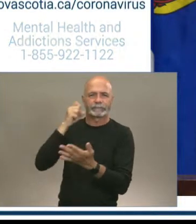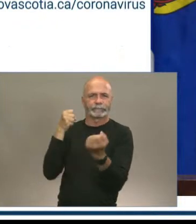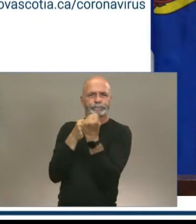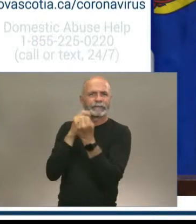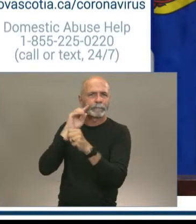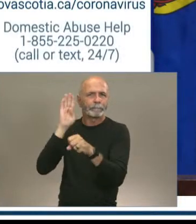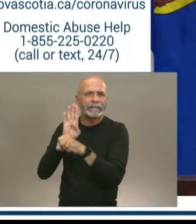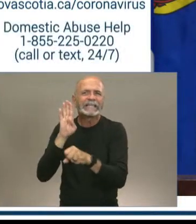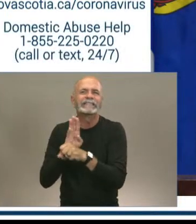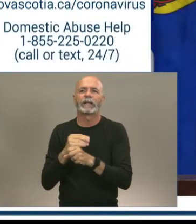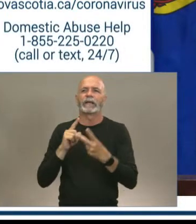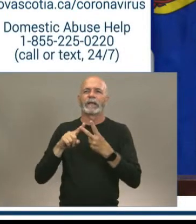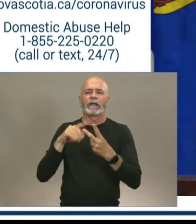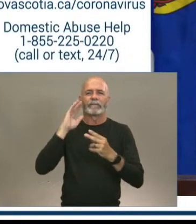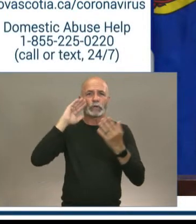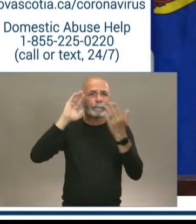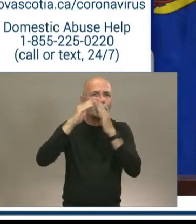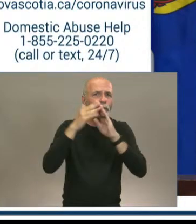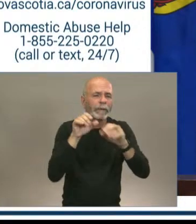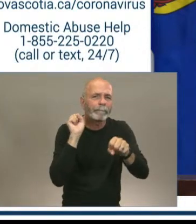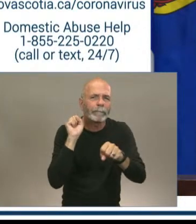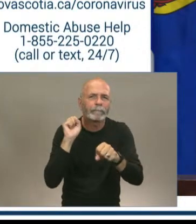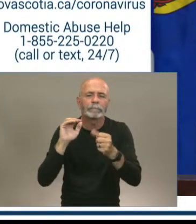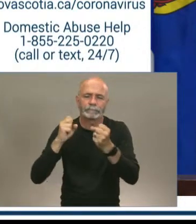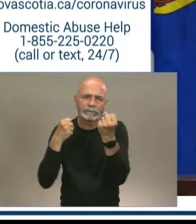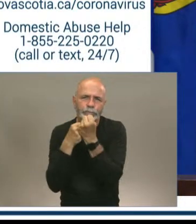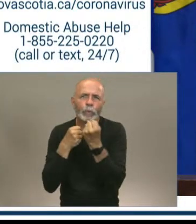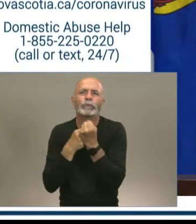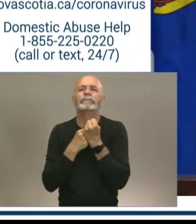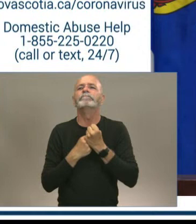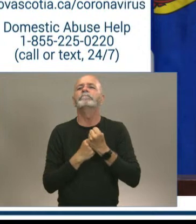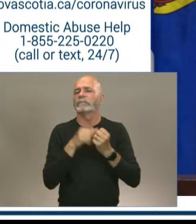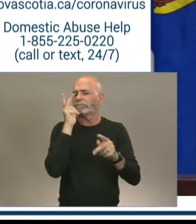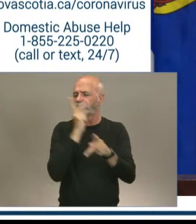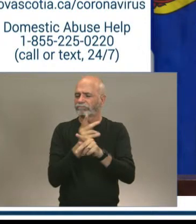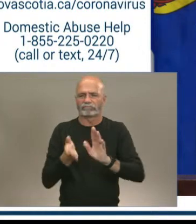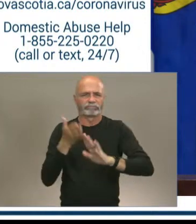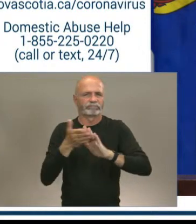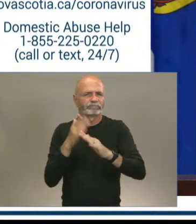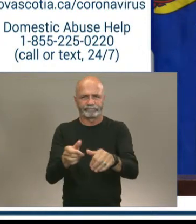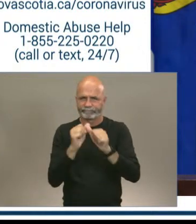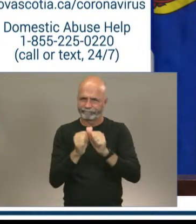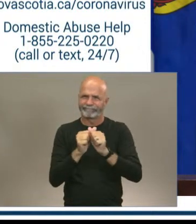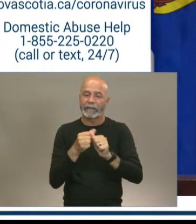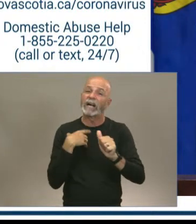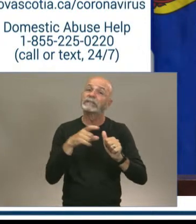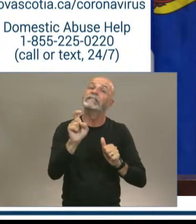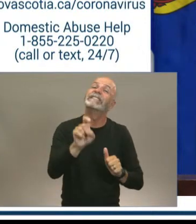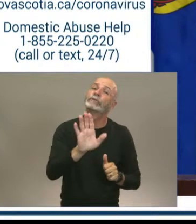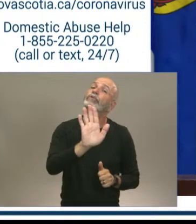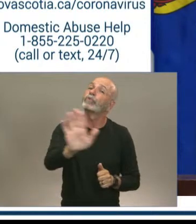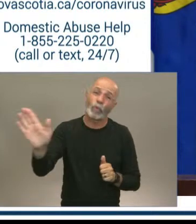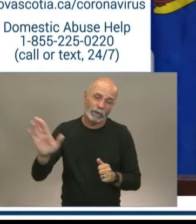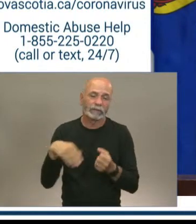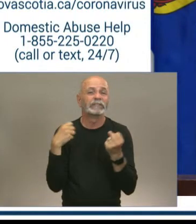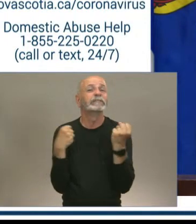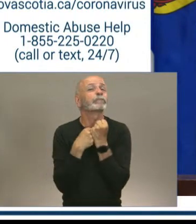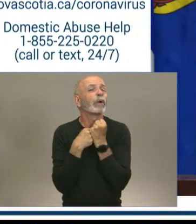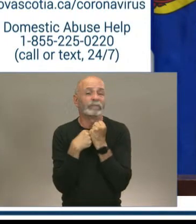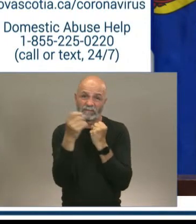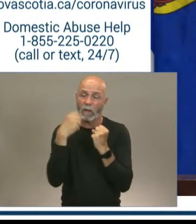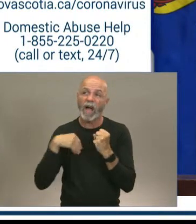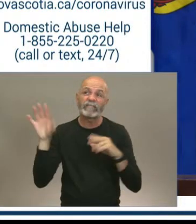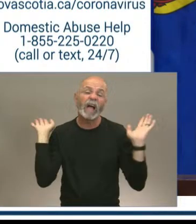support. So we're going to continue to support, but we need your support as well. So let's not let up. We need to continue to